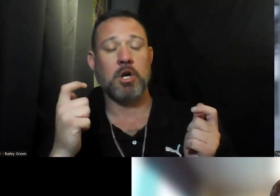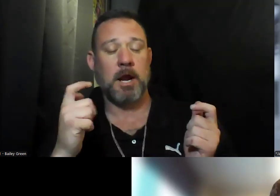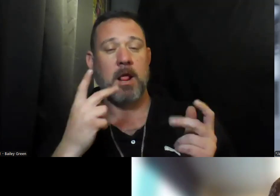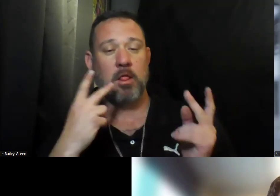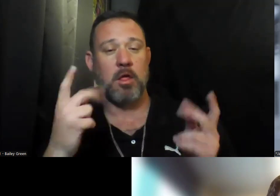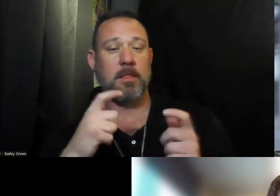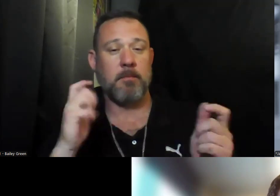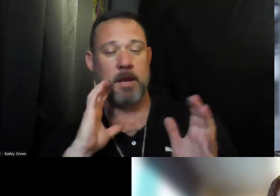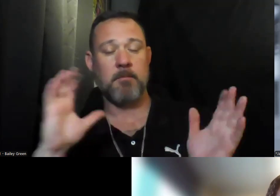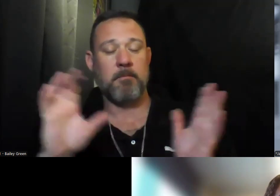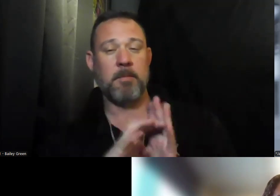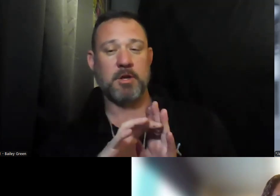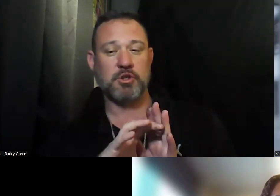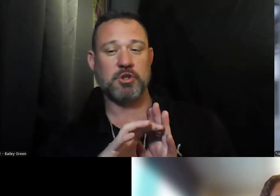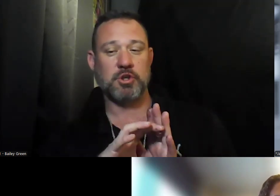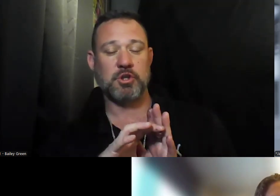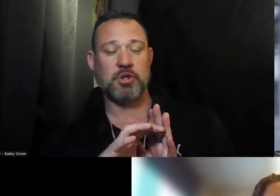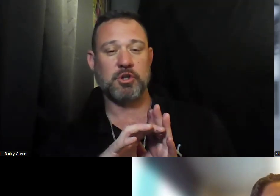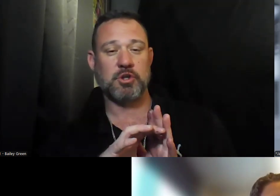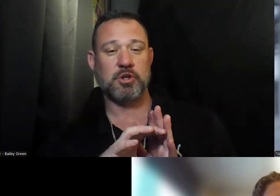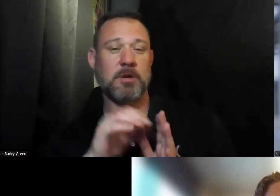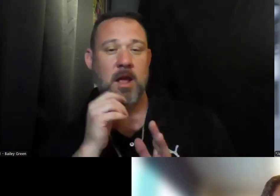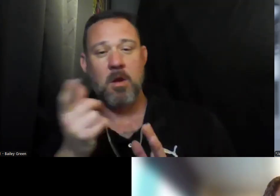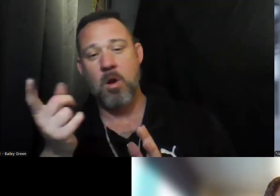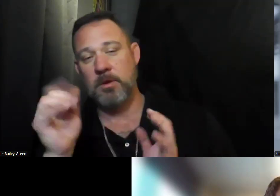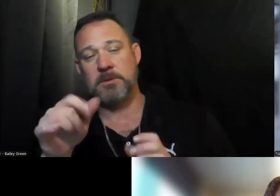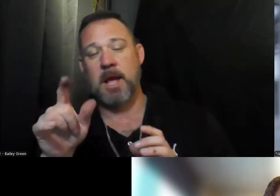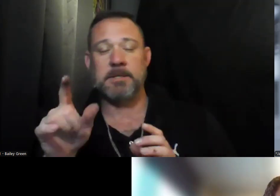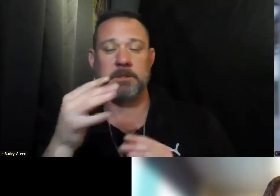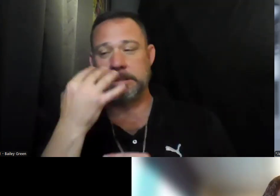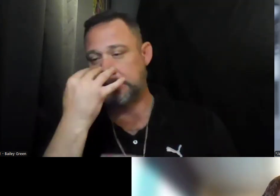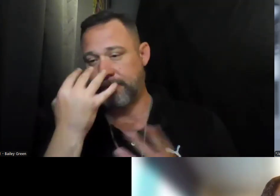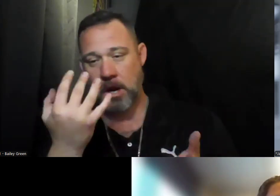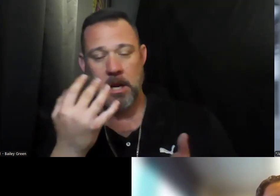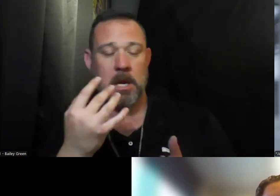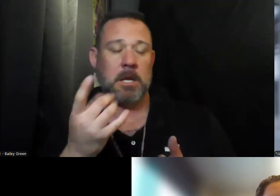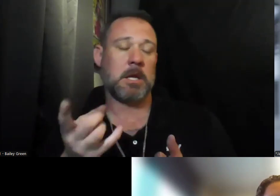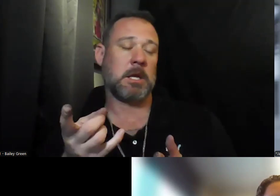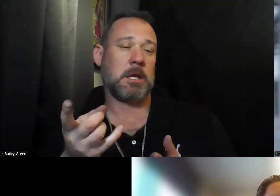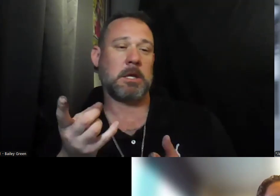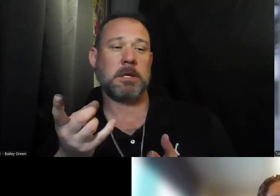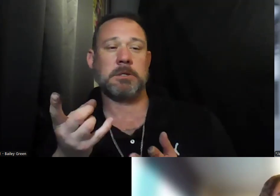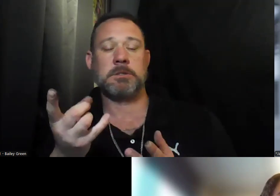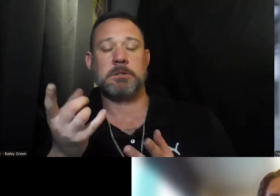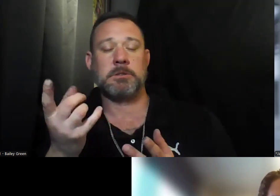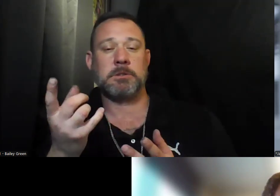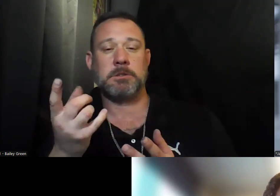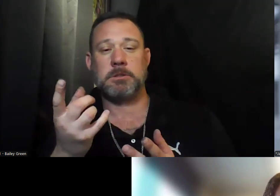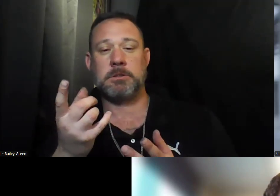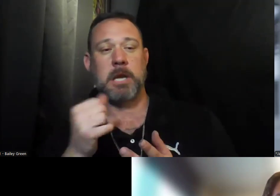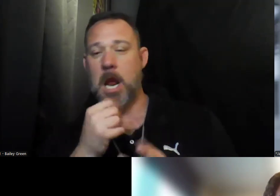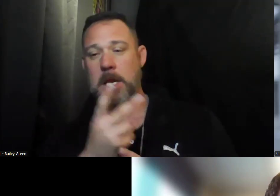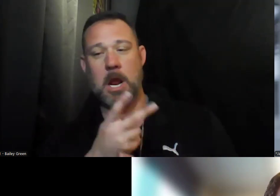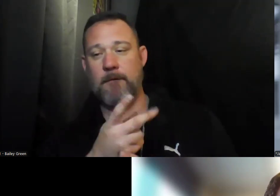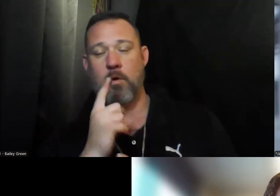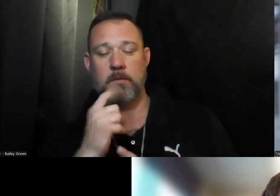big picture and not just look at, oh, this guy's schizophrenic. He's can't care for himself. Let's